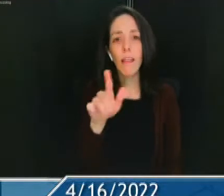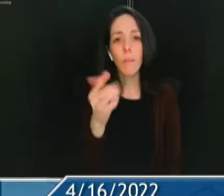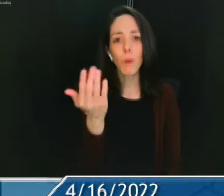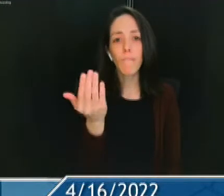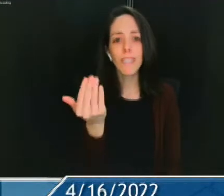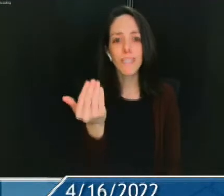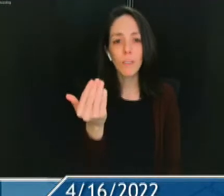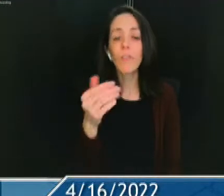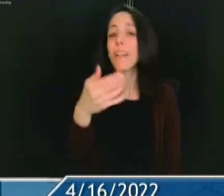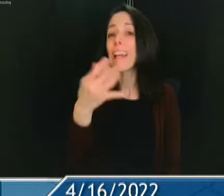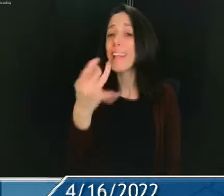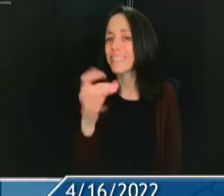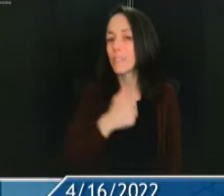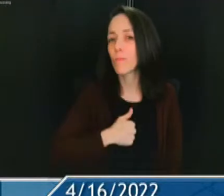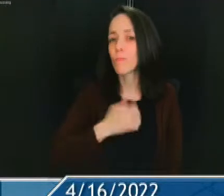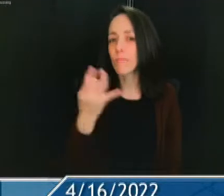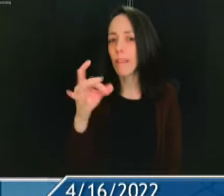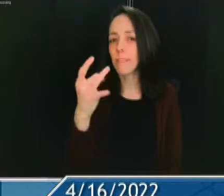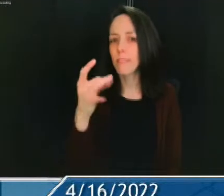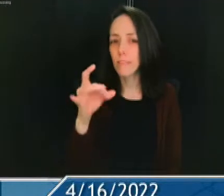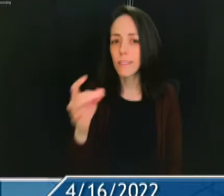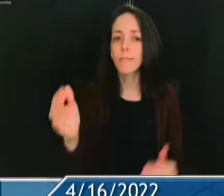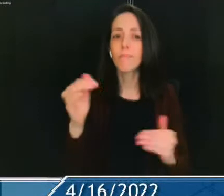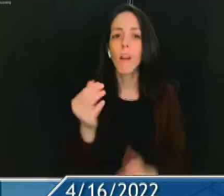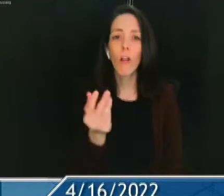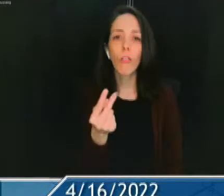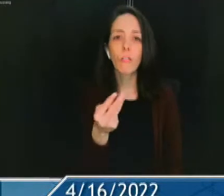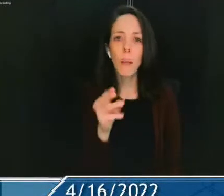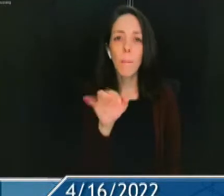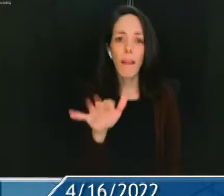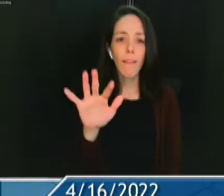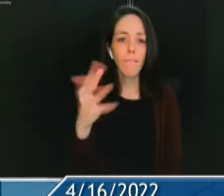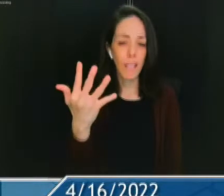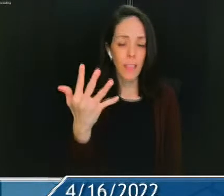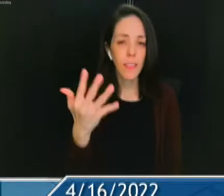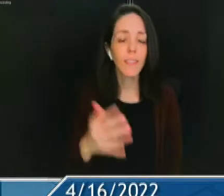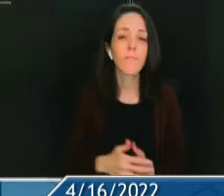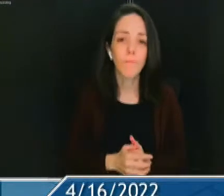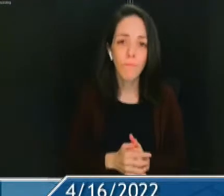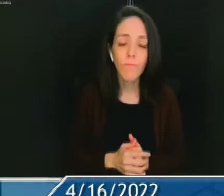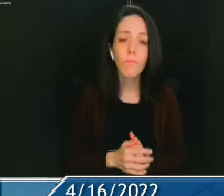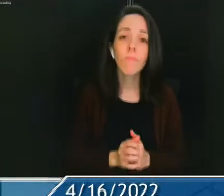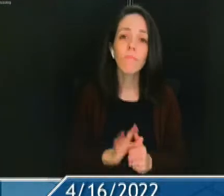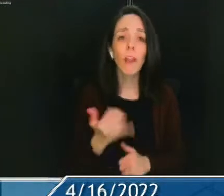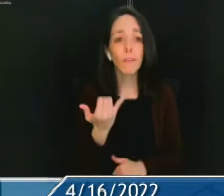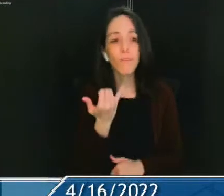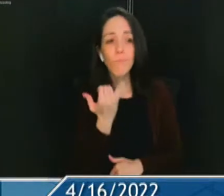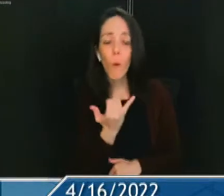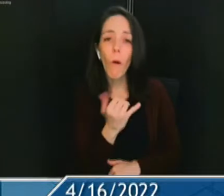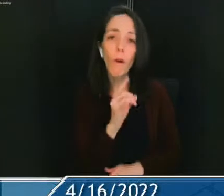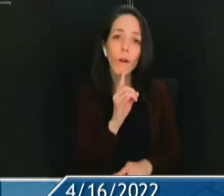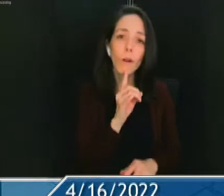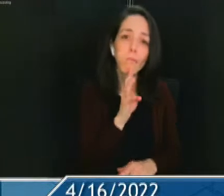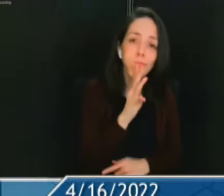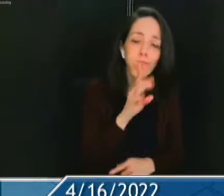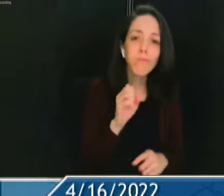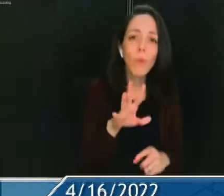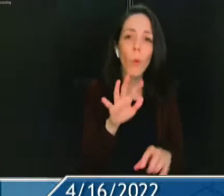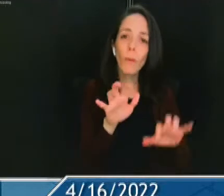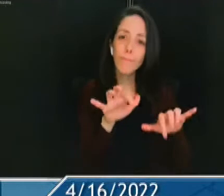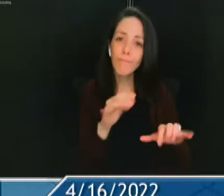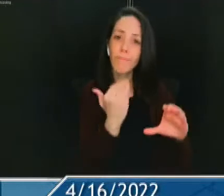Thursday, May 5th. And then you can always submit your testimony via written comments on our MAP app or by sending us an